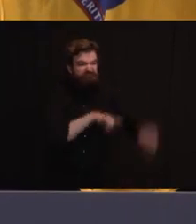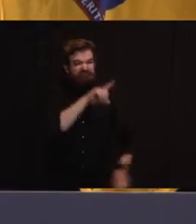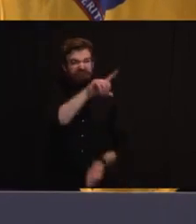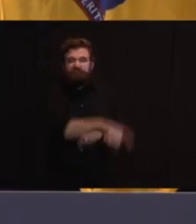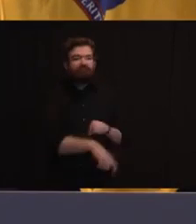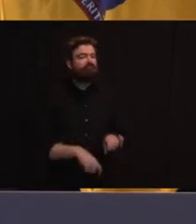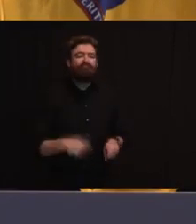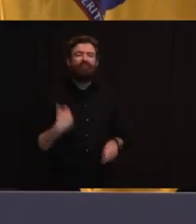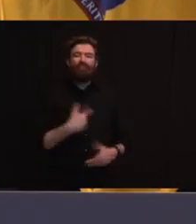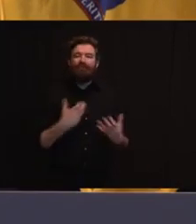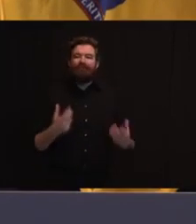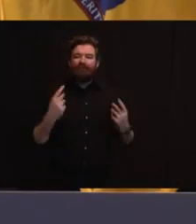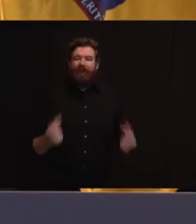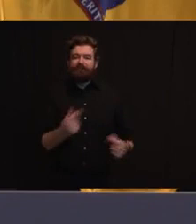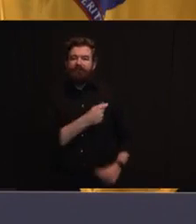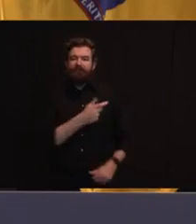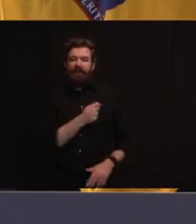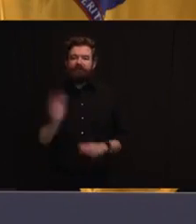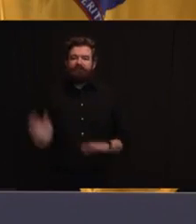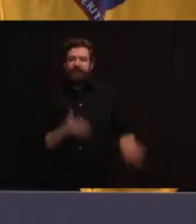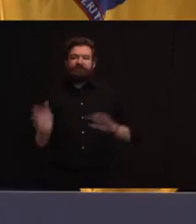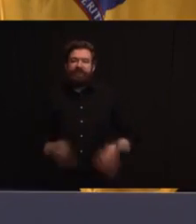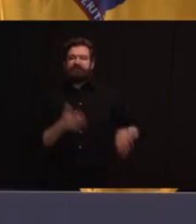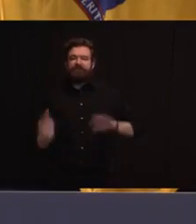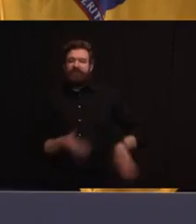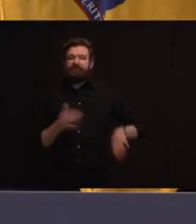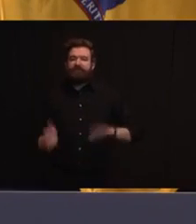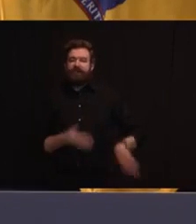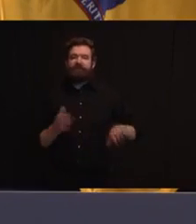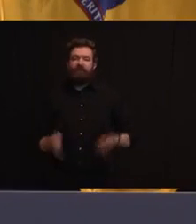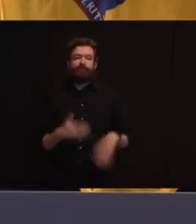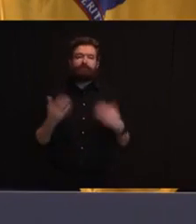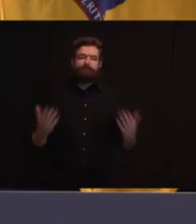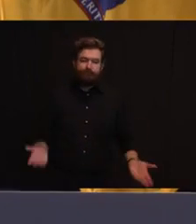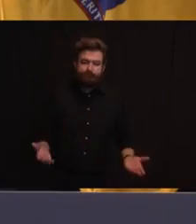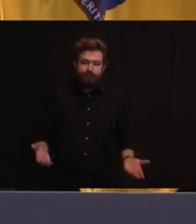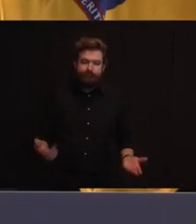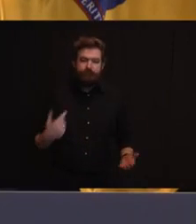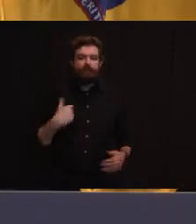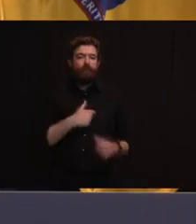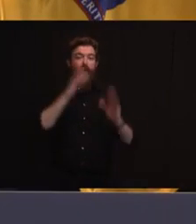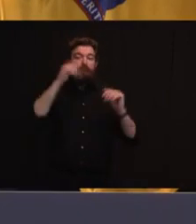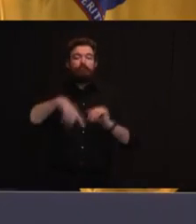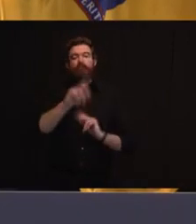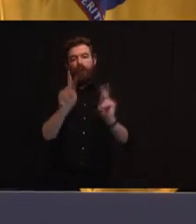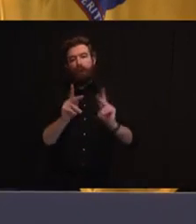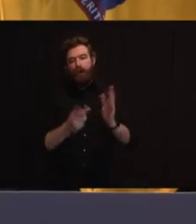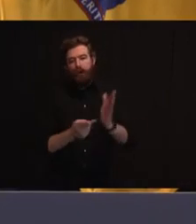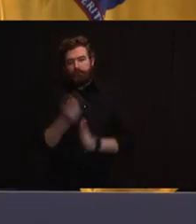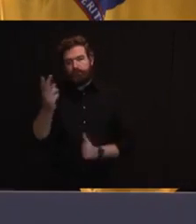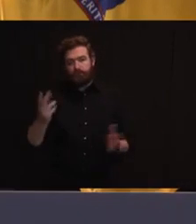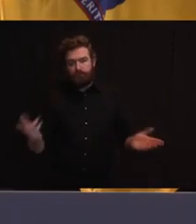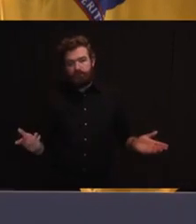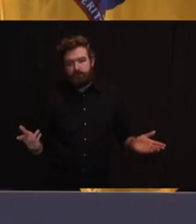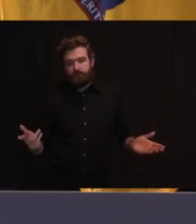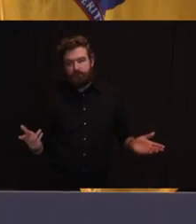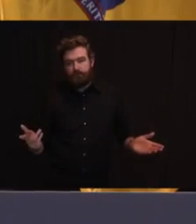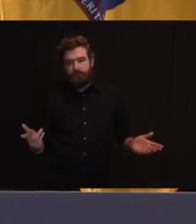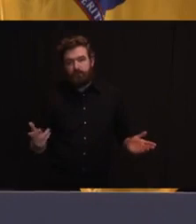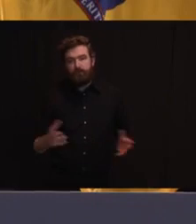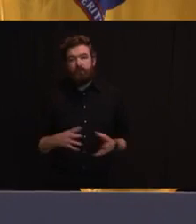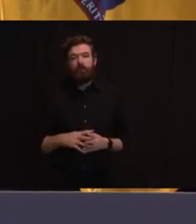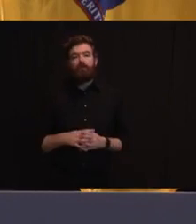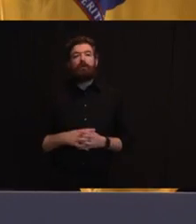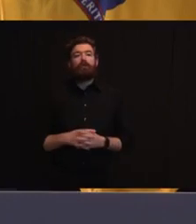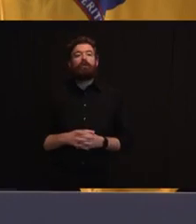possible. And I would just hope that folks would do the right thing. I don't think we're going to comment on the specifics other than